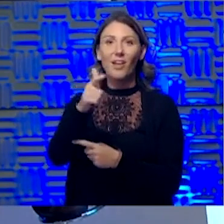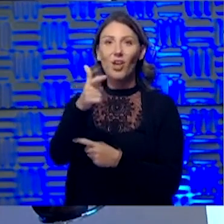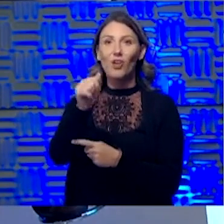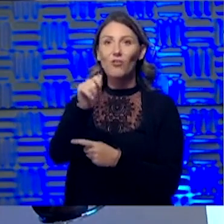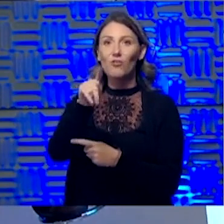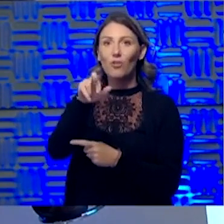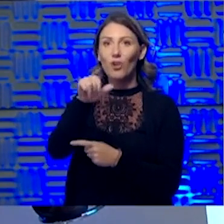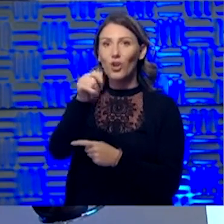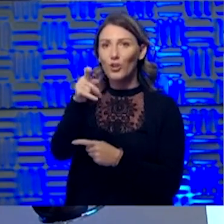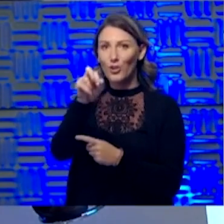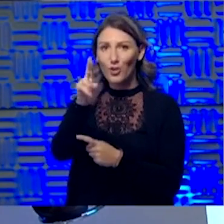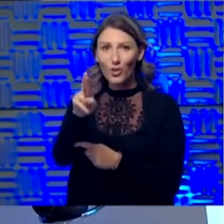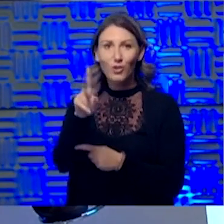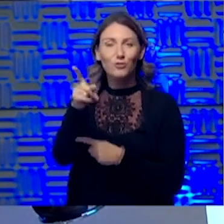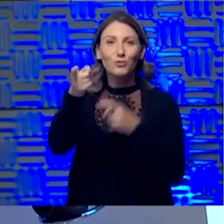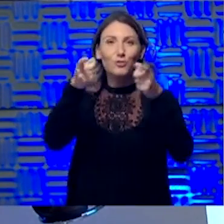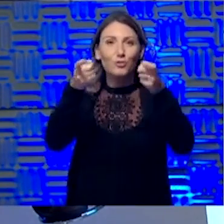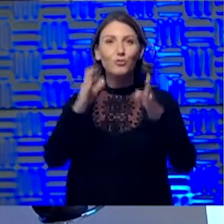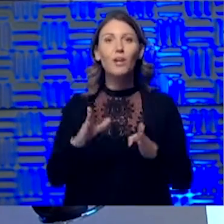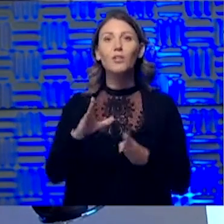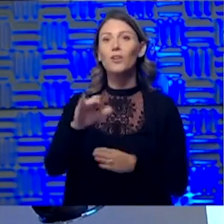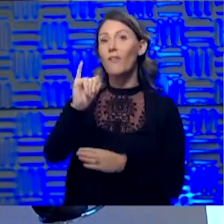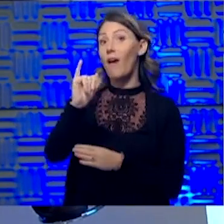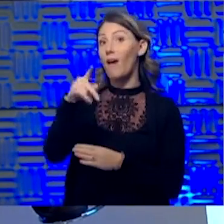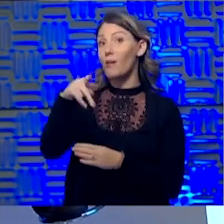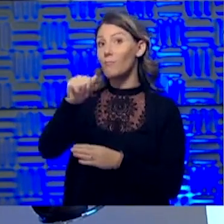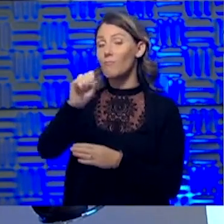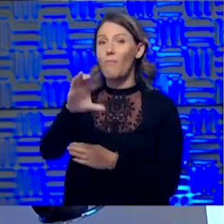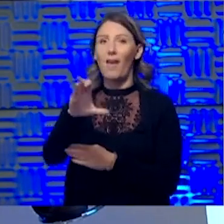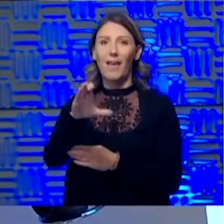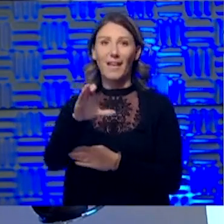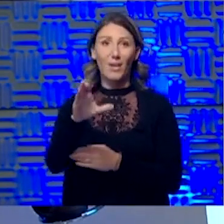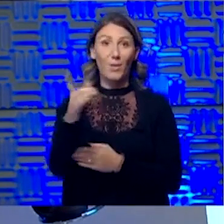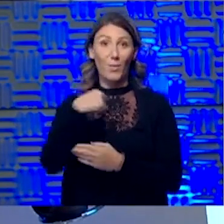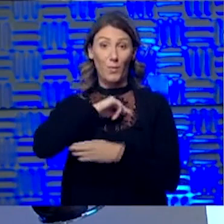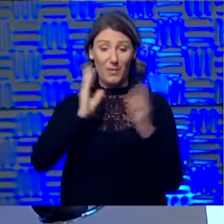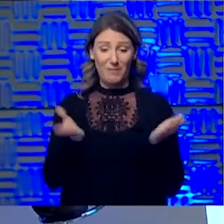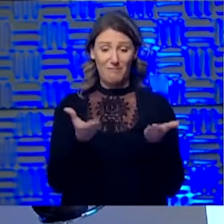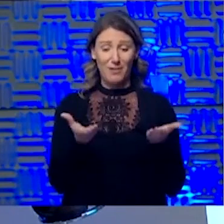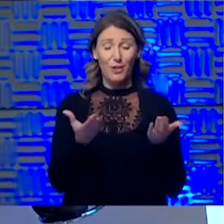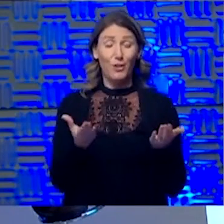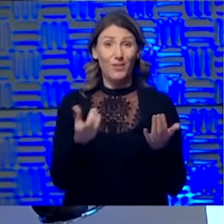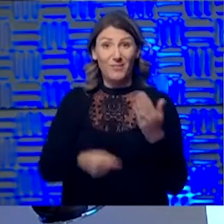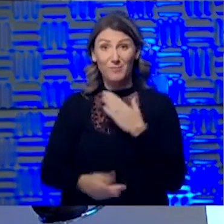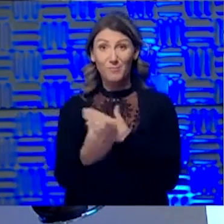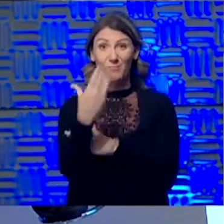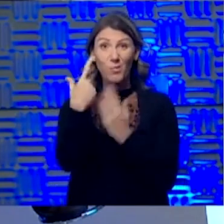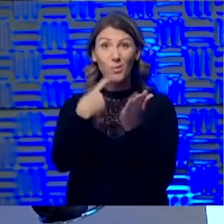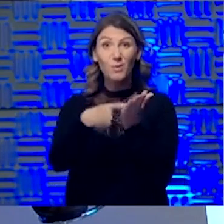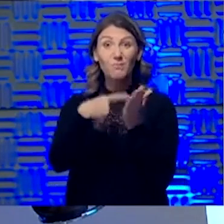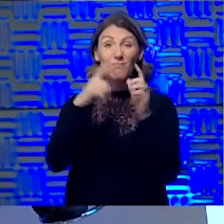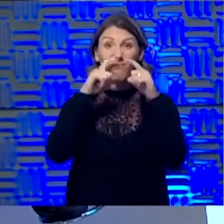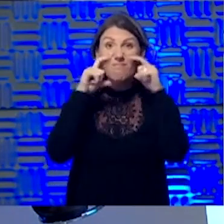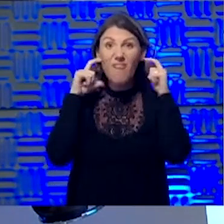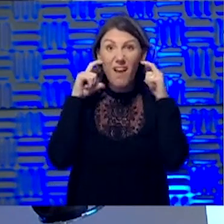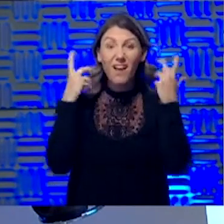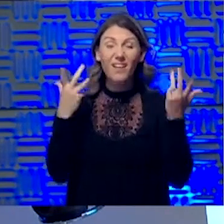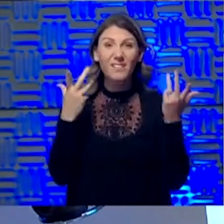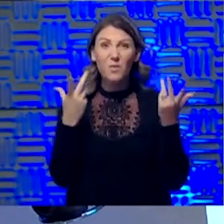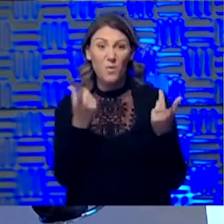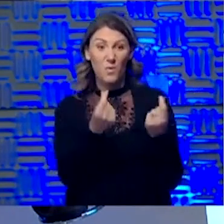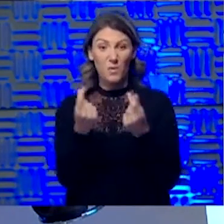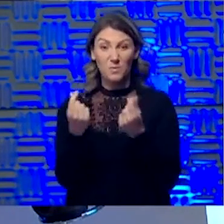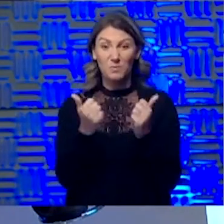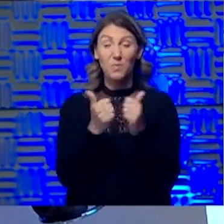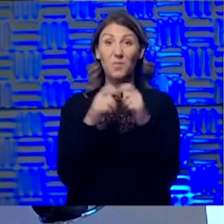IPAC. And we were in the studio this morning debating masks, right? What are we going to do with masks? Because we all saw the pictures from the White